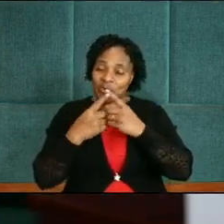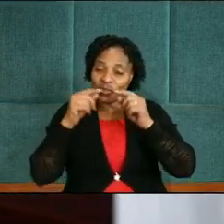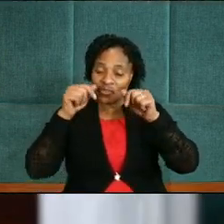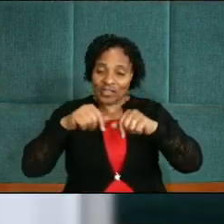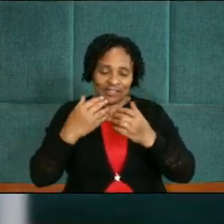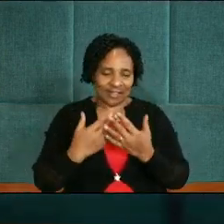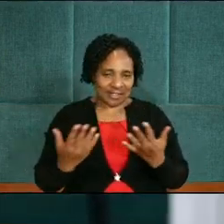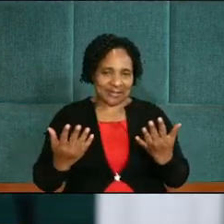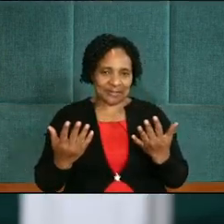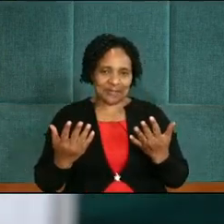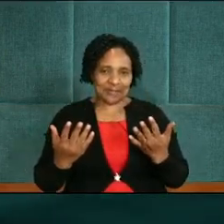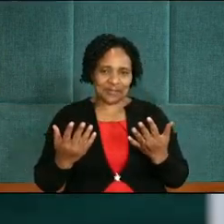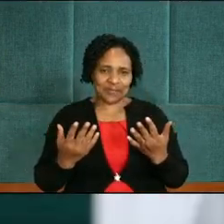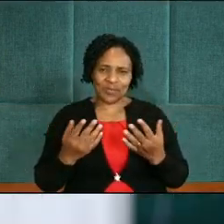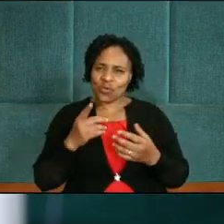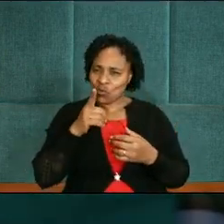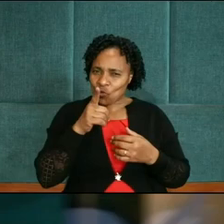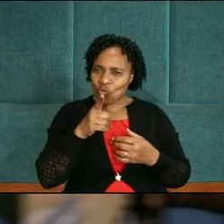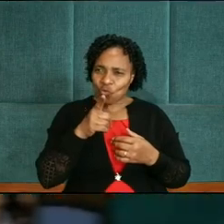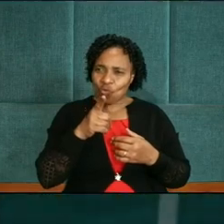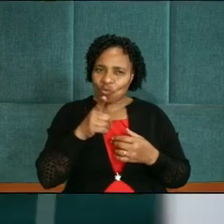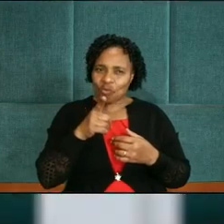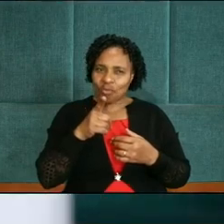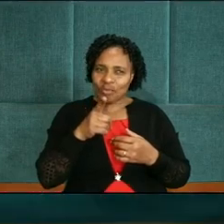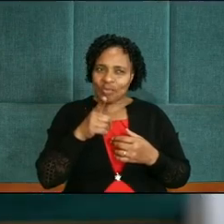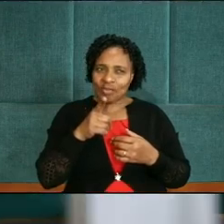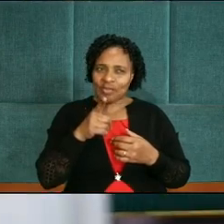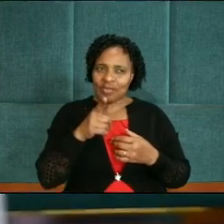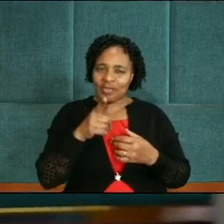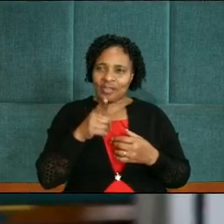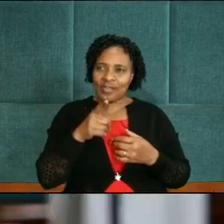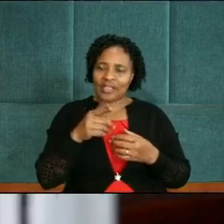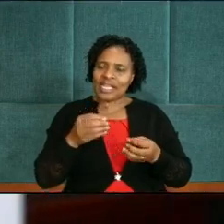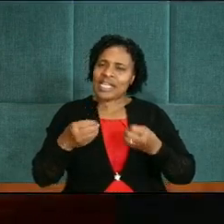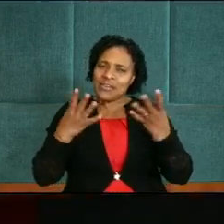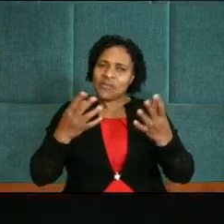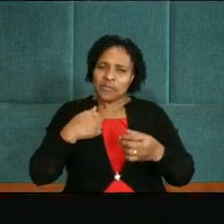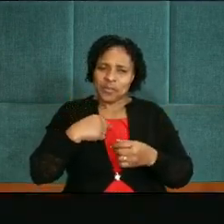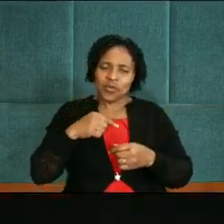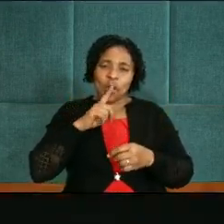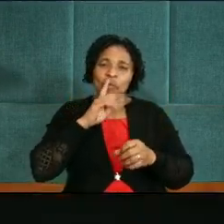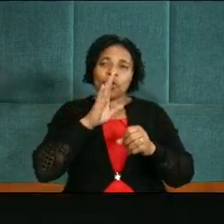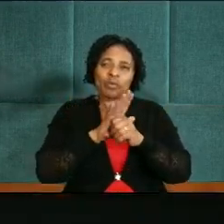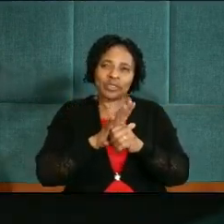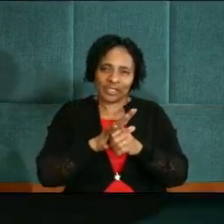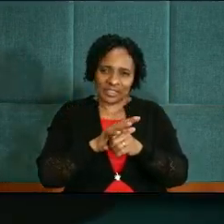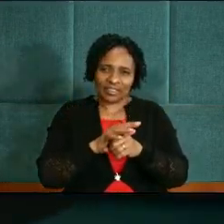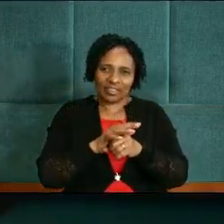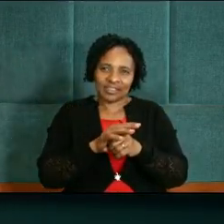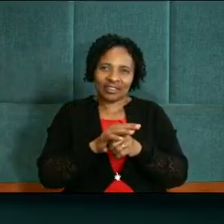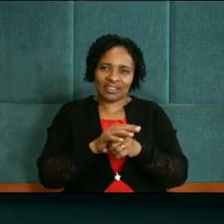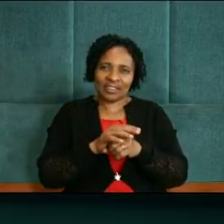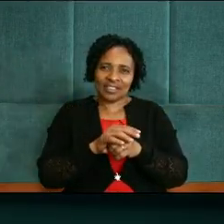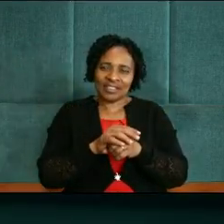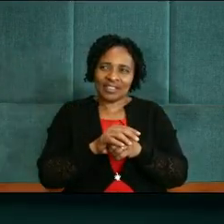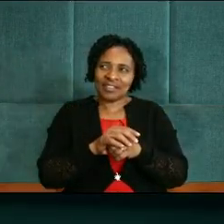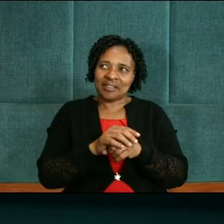stuff. You may have read it, but I'm gonna give me your permission to bore you because I'm going